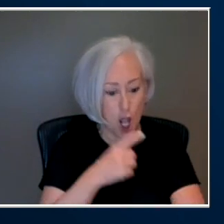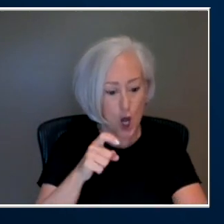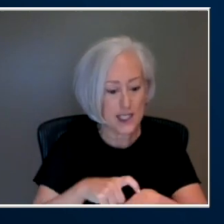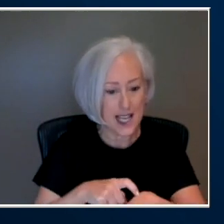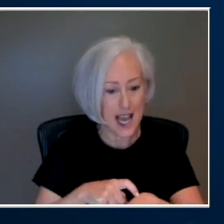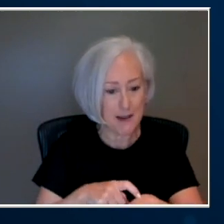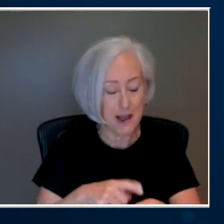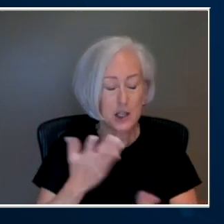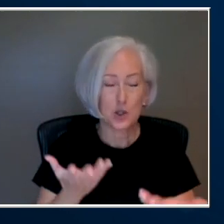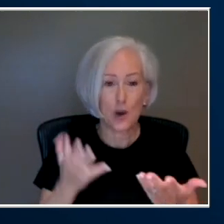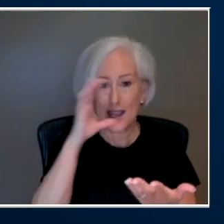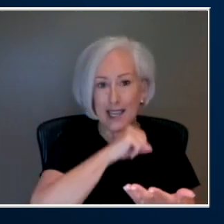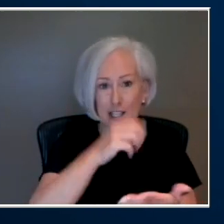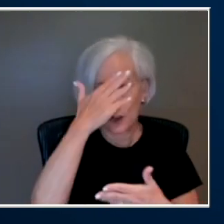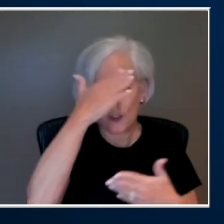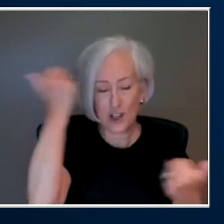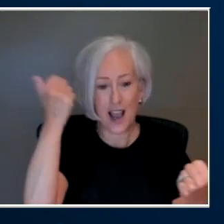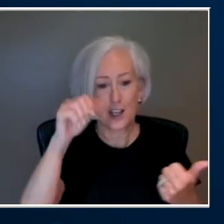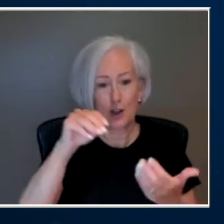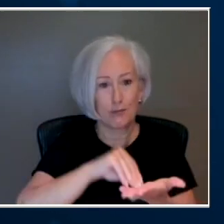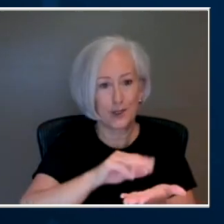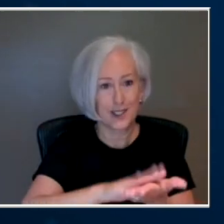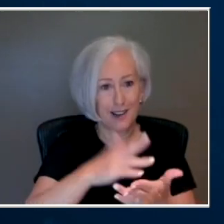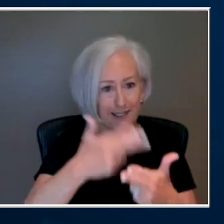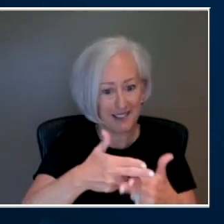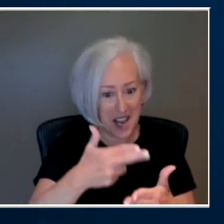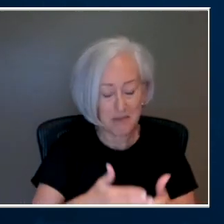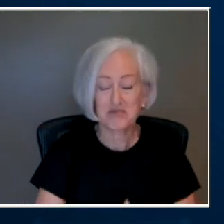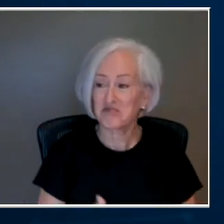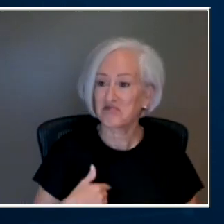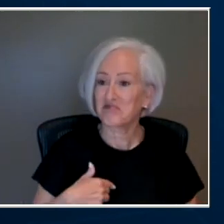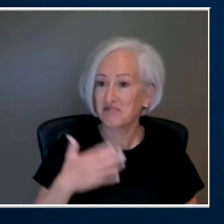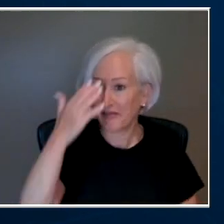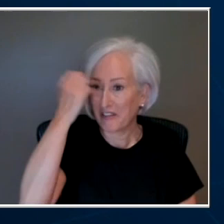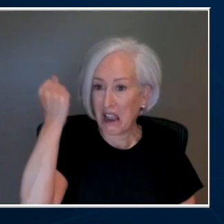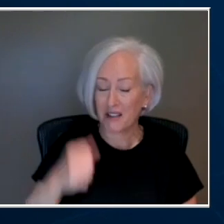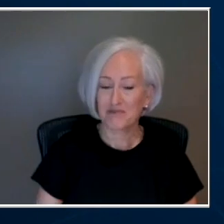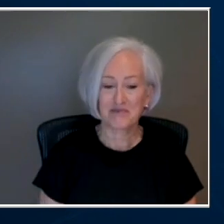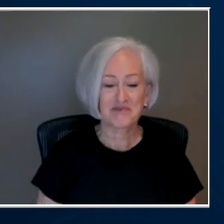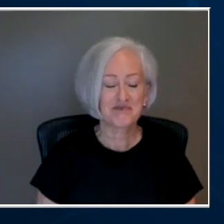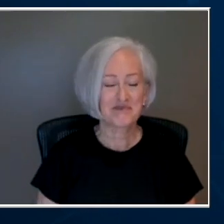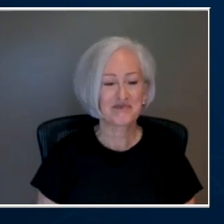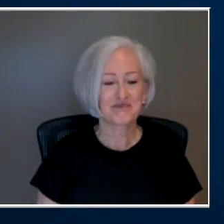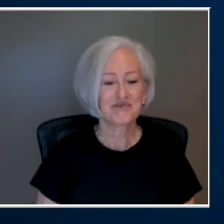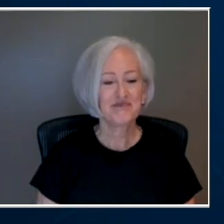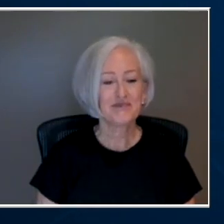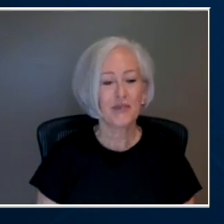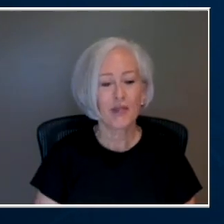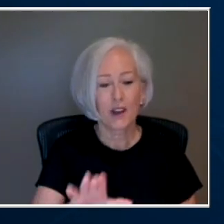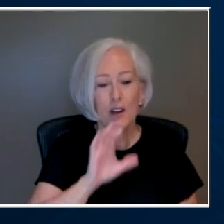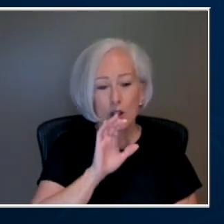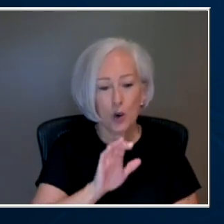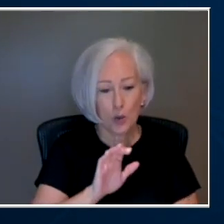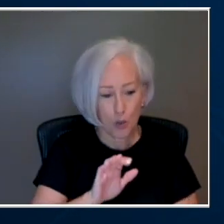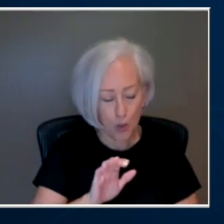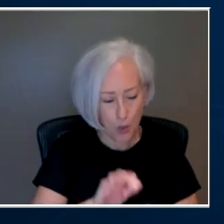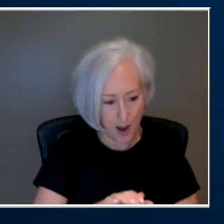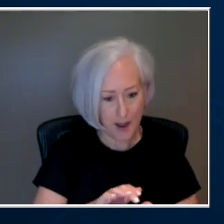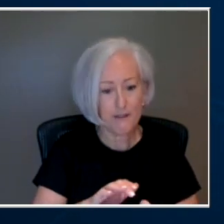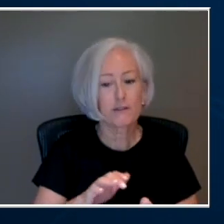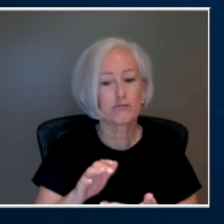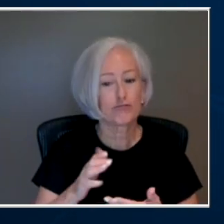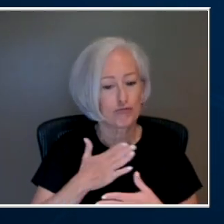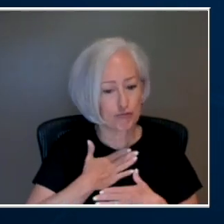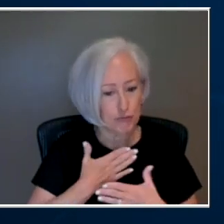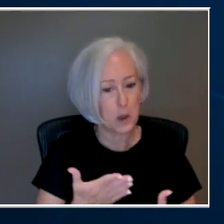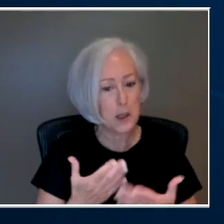even forgotten you'd joined the bone marrow registry. Absolutely. Absolutely. So your wife was on board. At this point, though, after you matched,